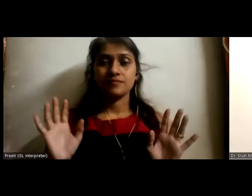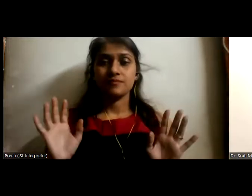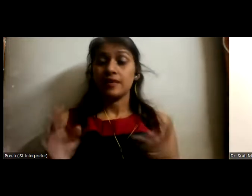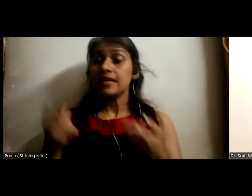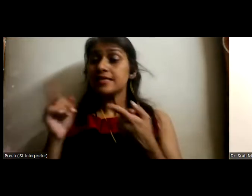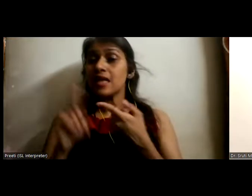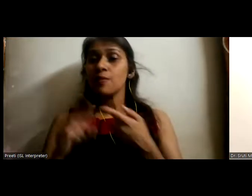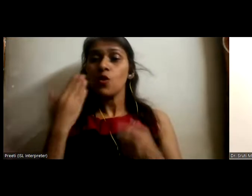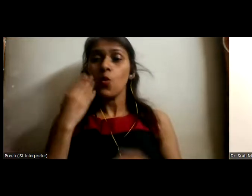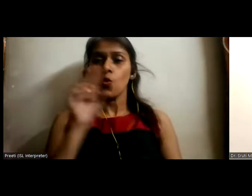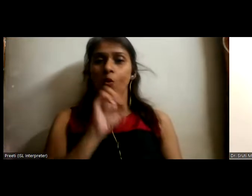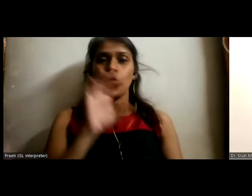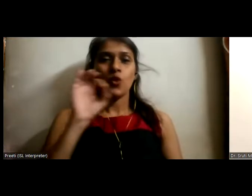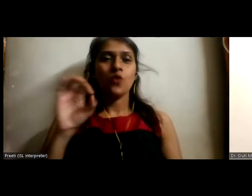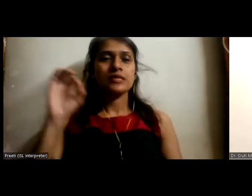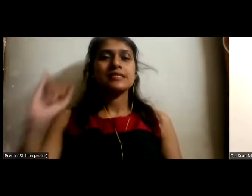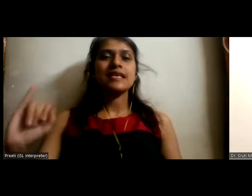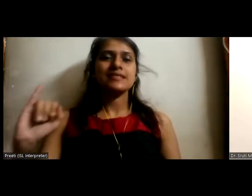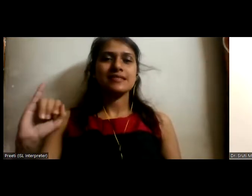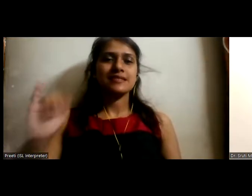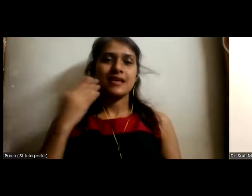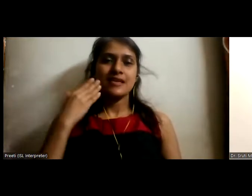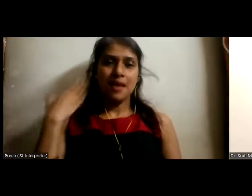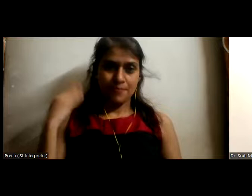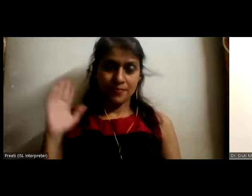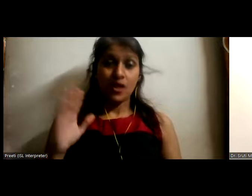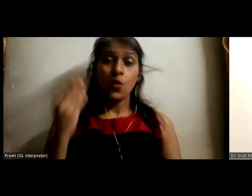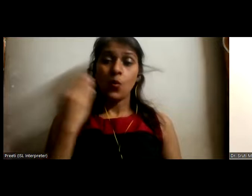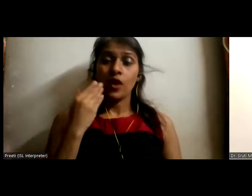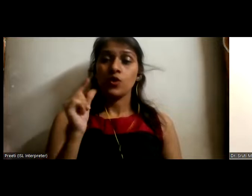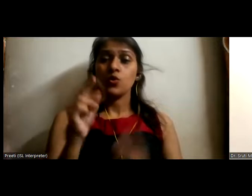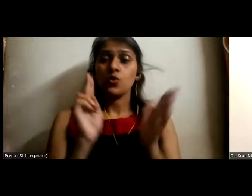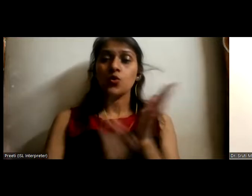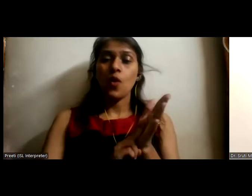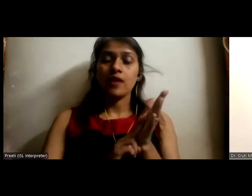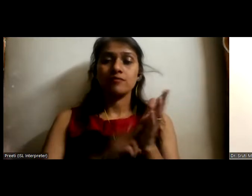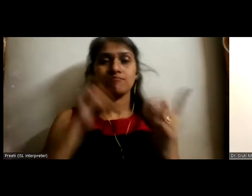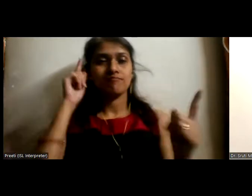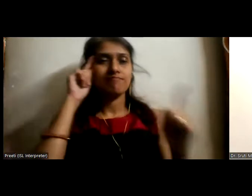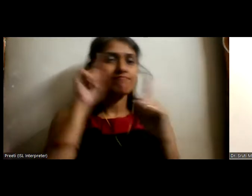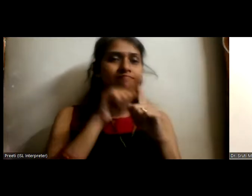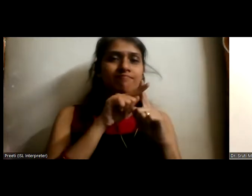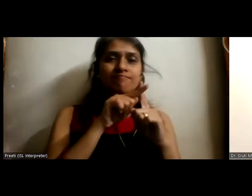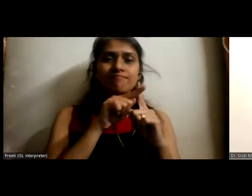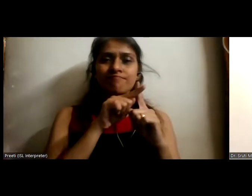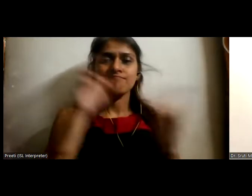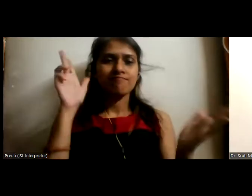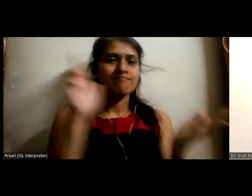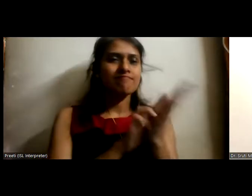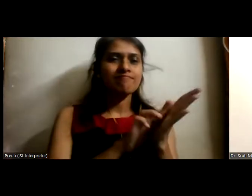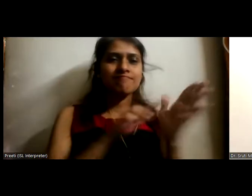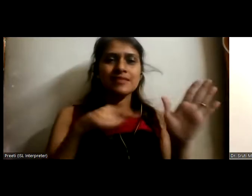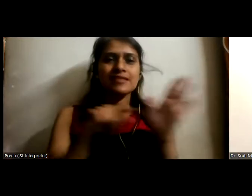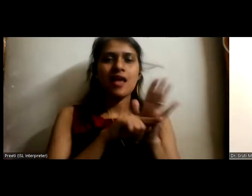in 2006, when the United Nations Convention declared disability